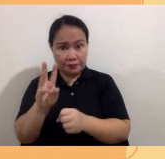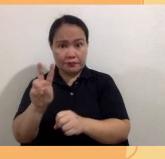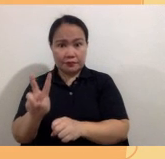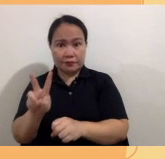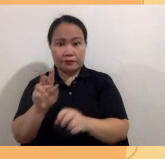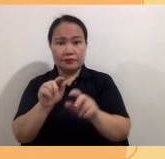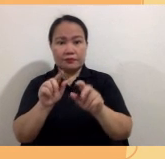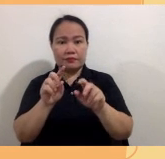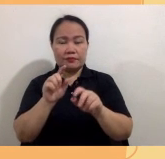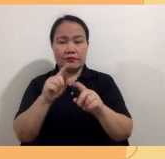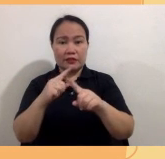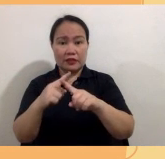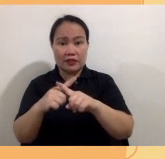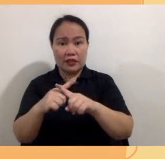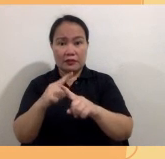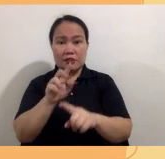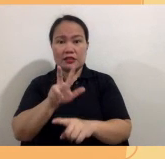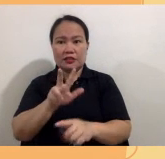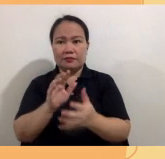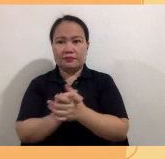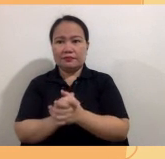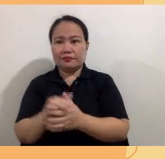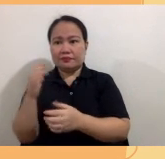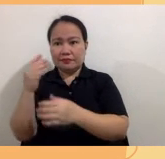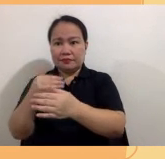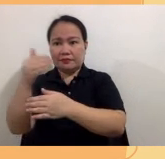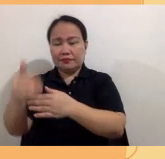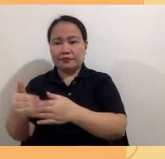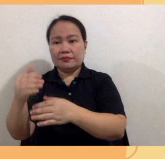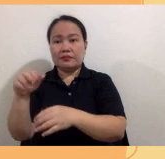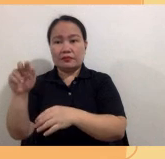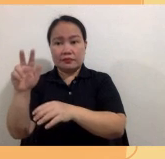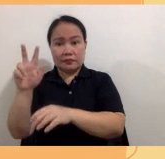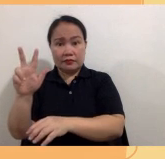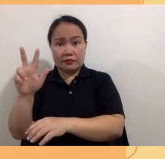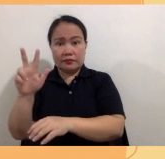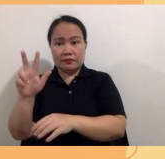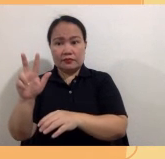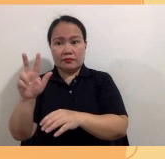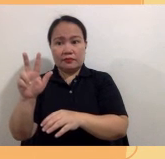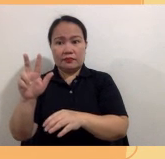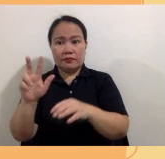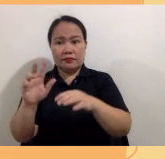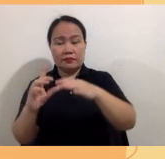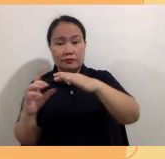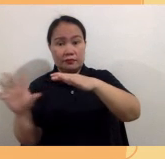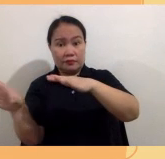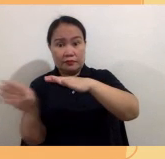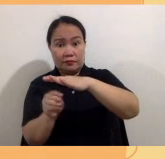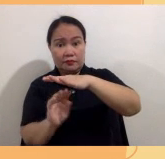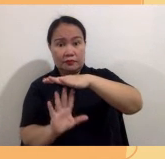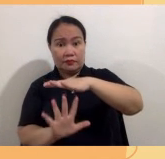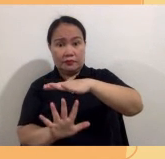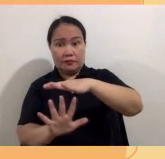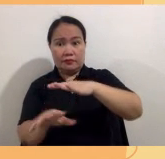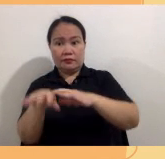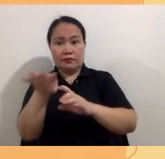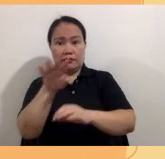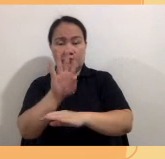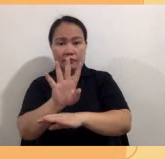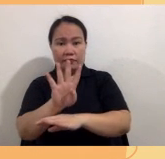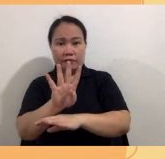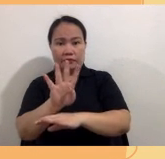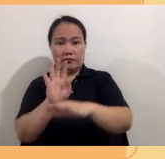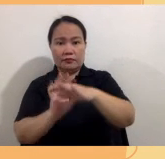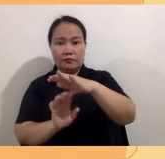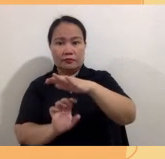Next. So, I have 3 over 5 plus 1 over 5. So, we have 4 and then 5.